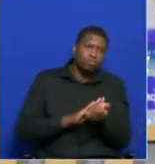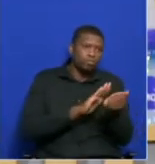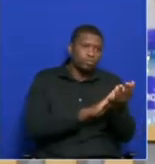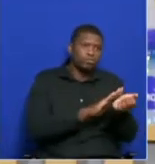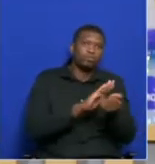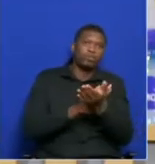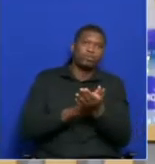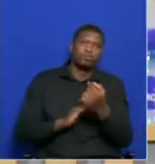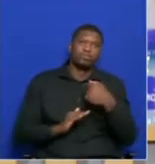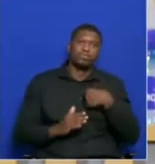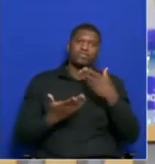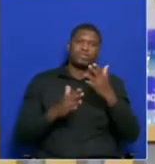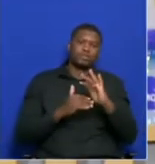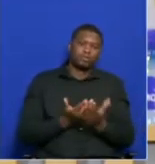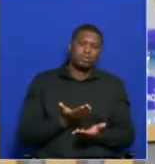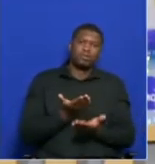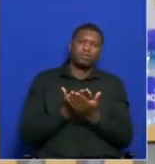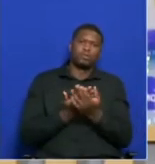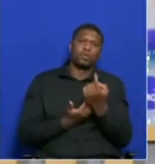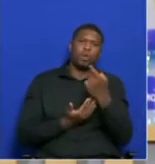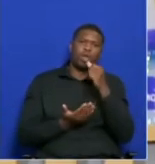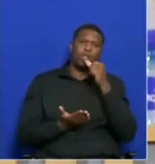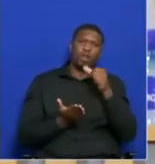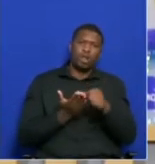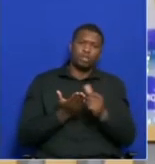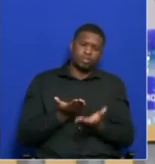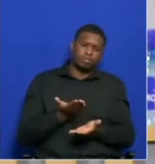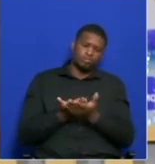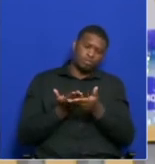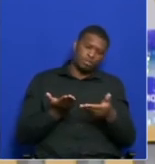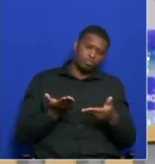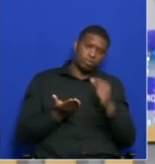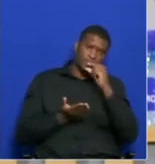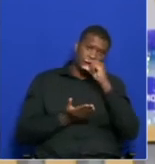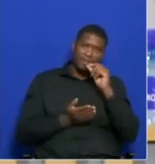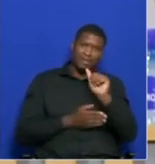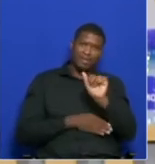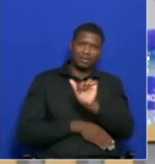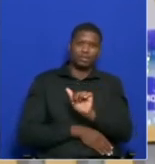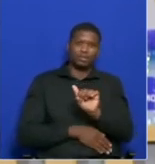one of these termination letters marked A6.